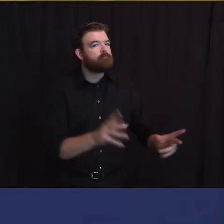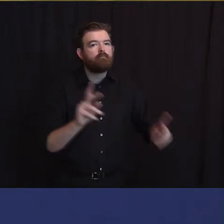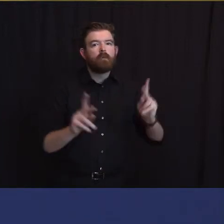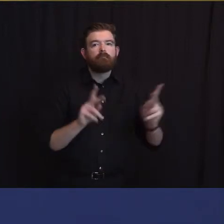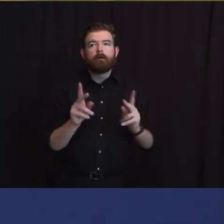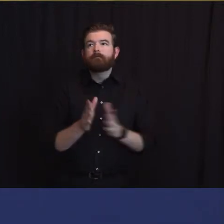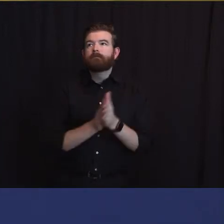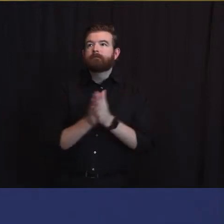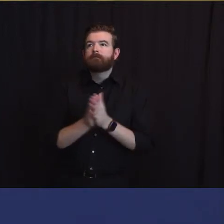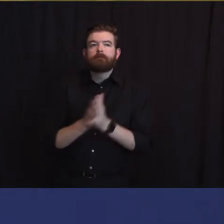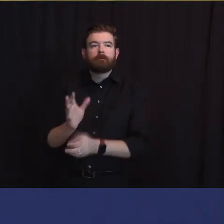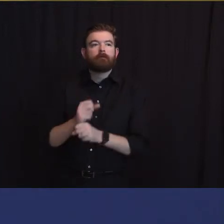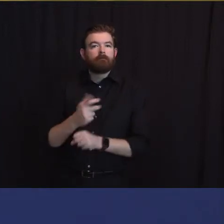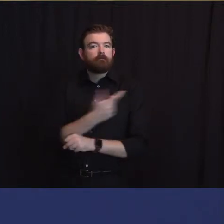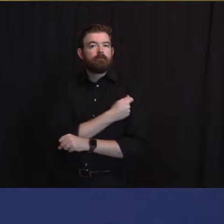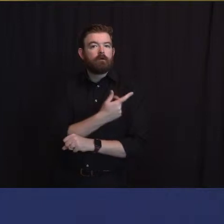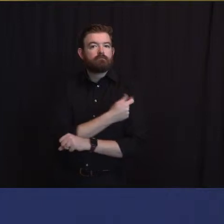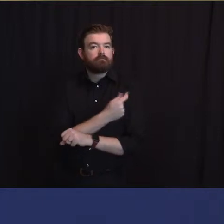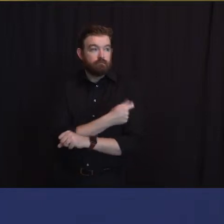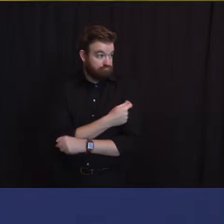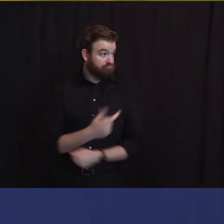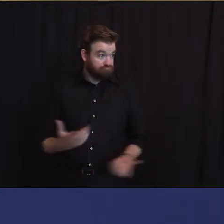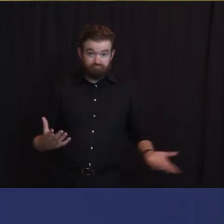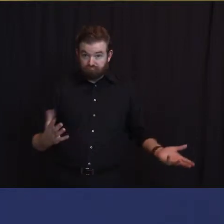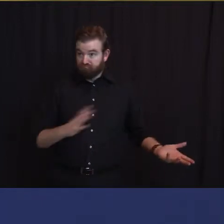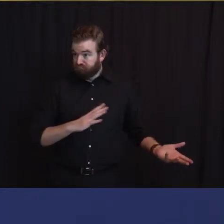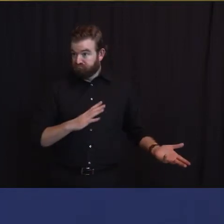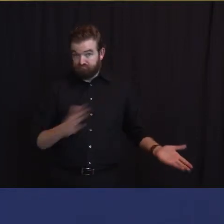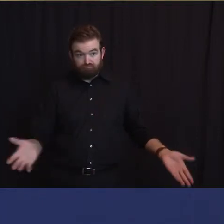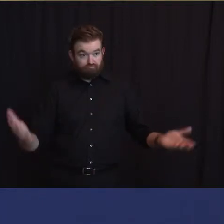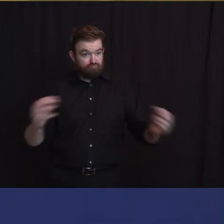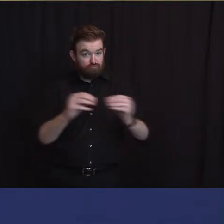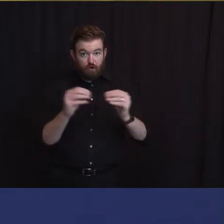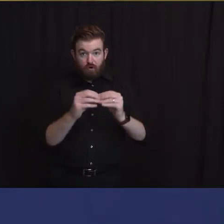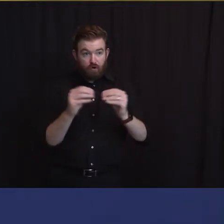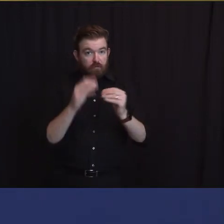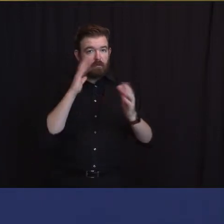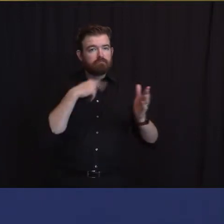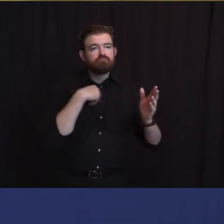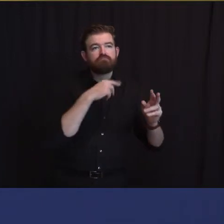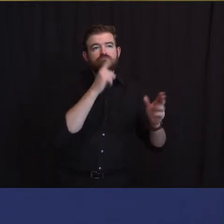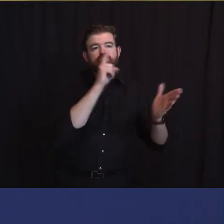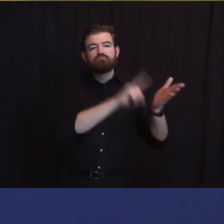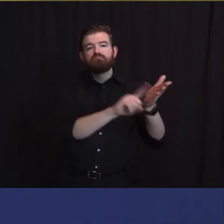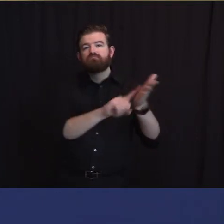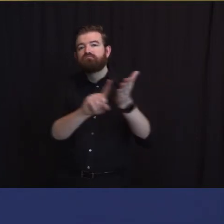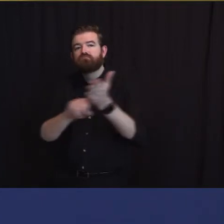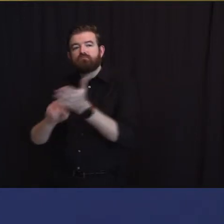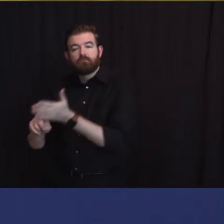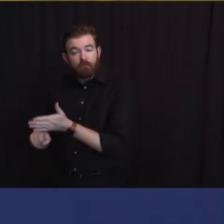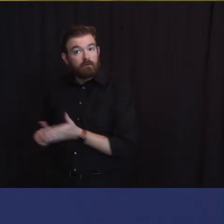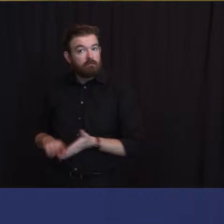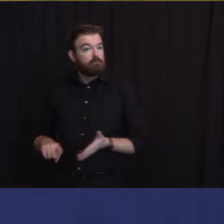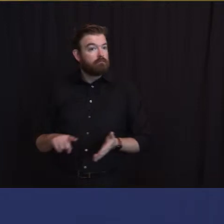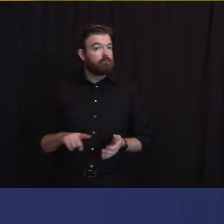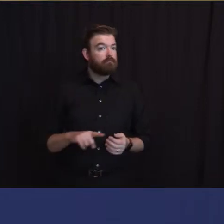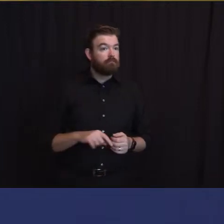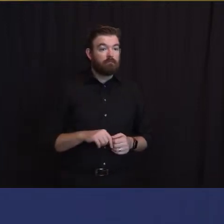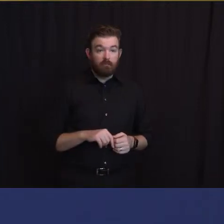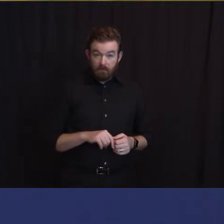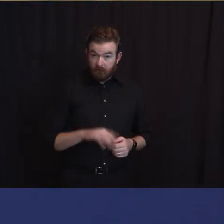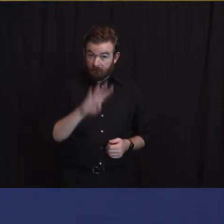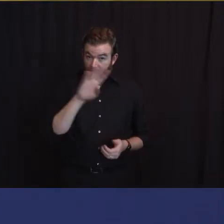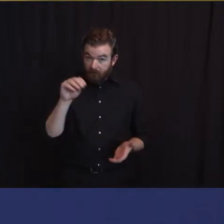that make sense. $40,000 a day. It sounds like you were considering relocating to Maryland within the month. But